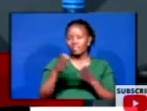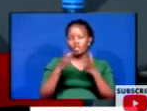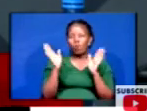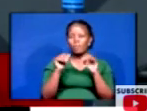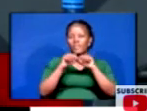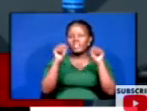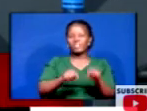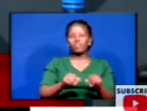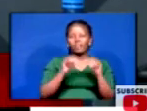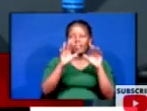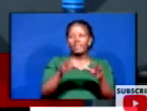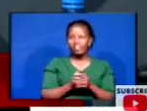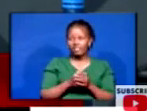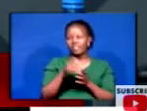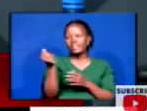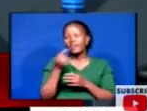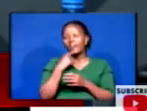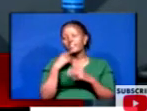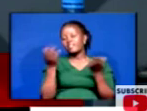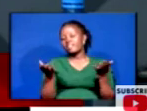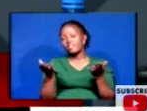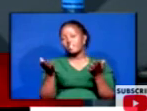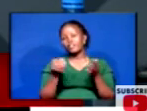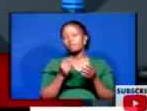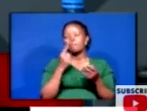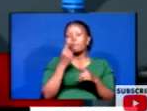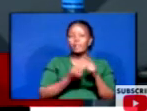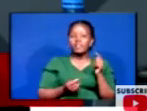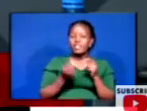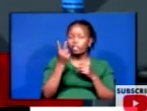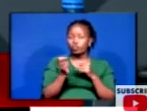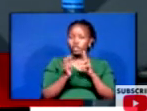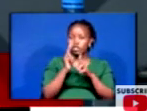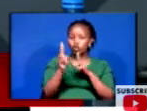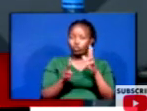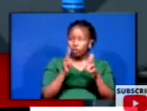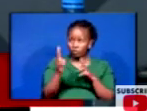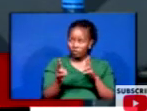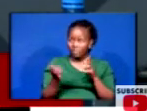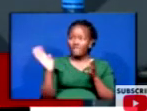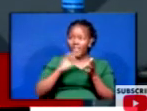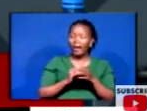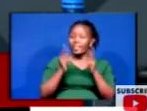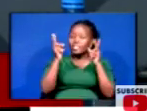they're in France, people are asleep and all that. In 2022, again, the issue of the server